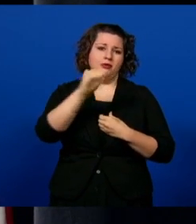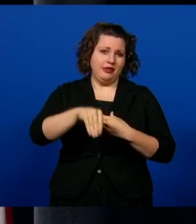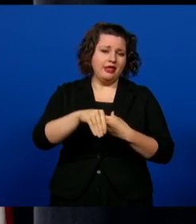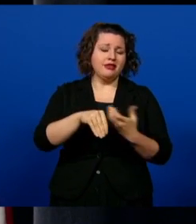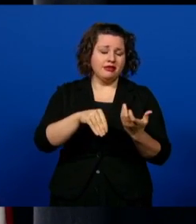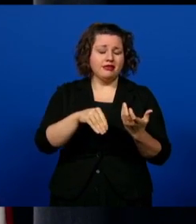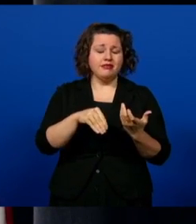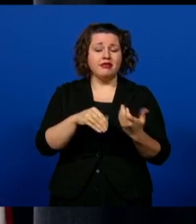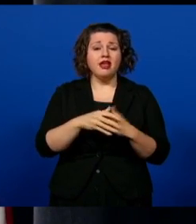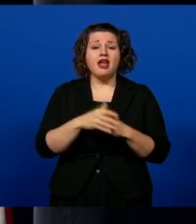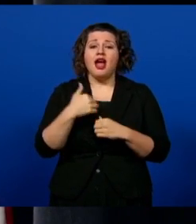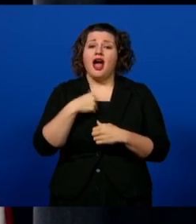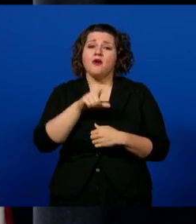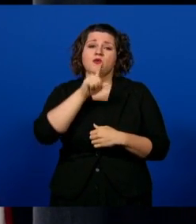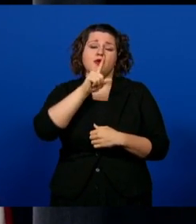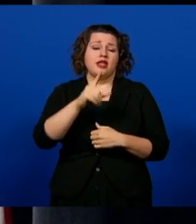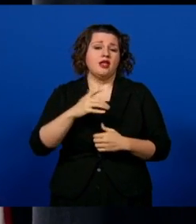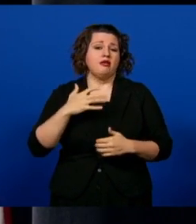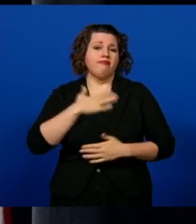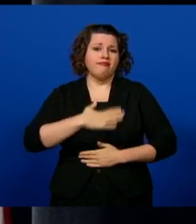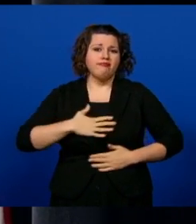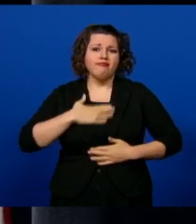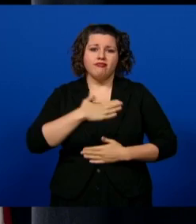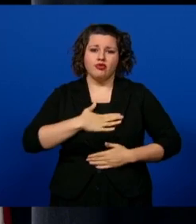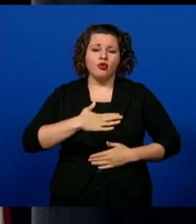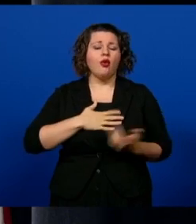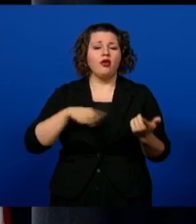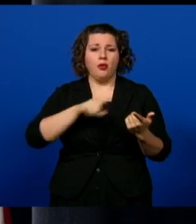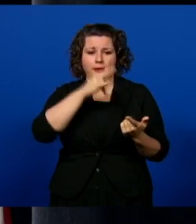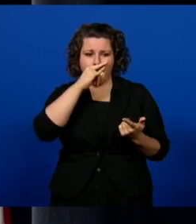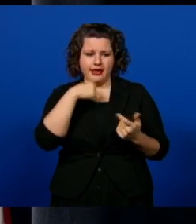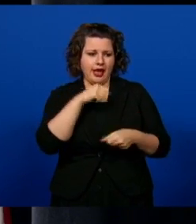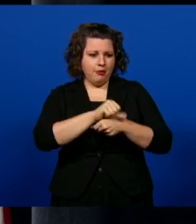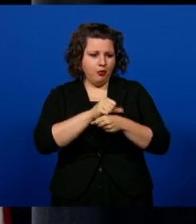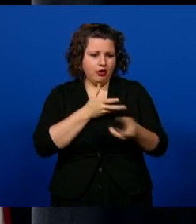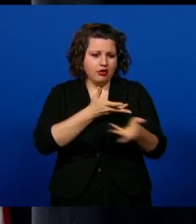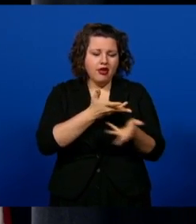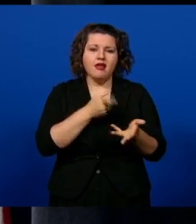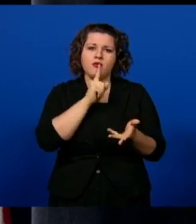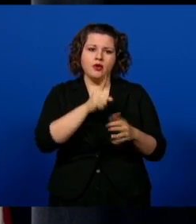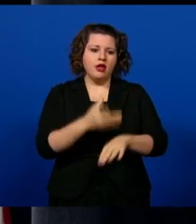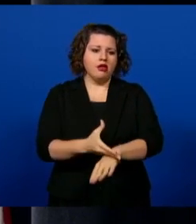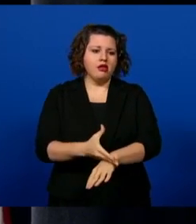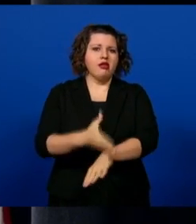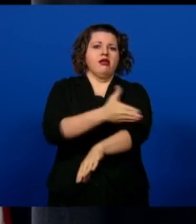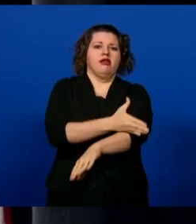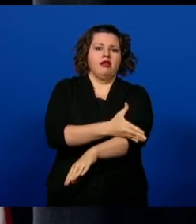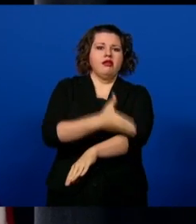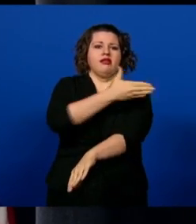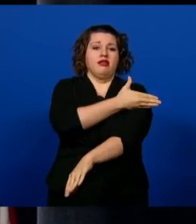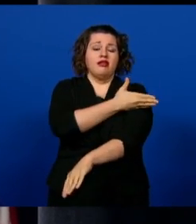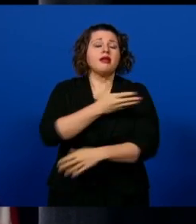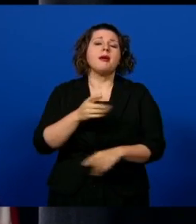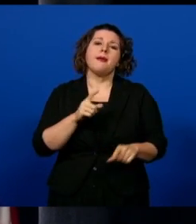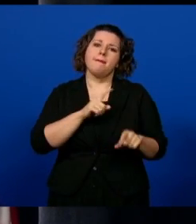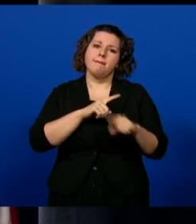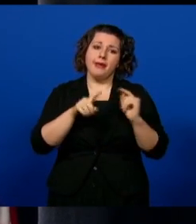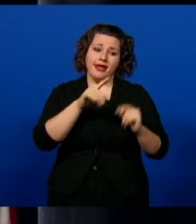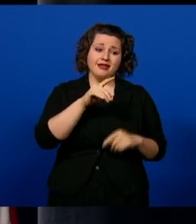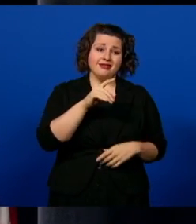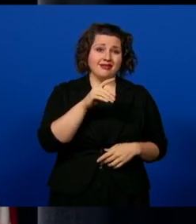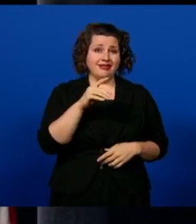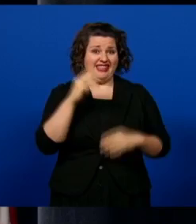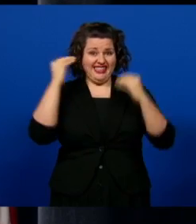District, and I super enjoy working with kids who make enormous leaps and bounds. Much like kids, though, teachers